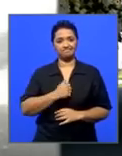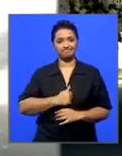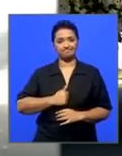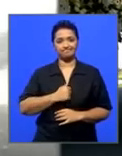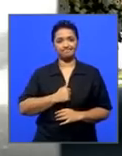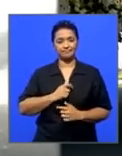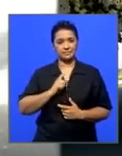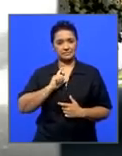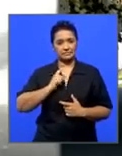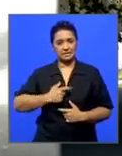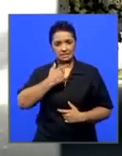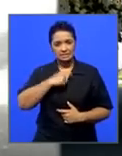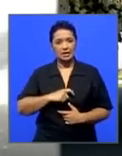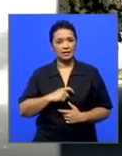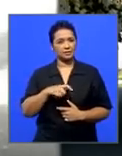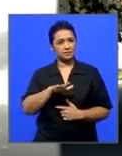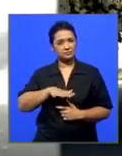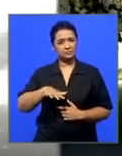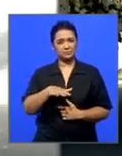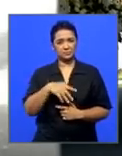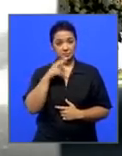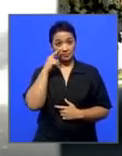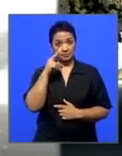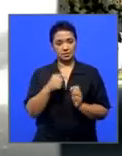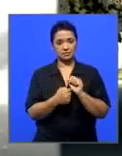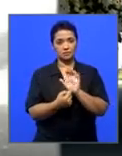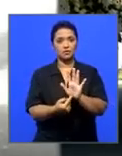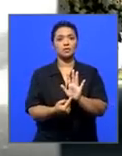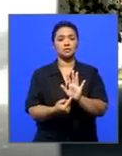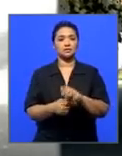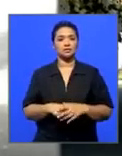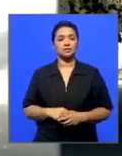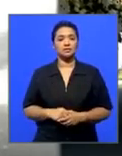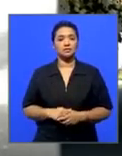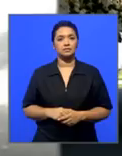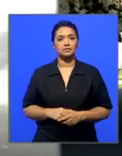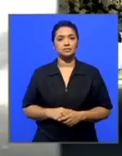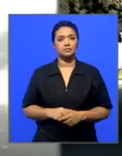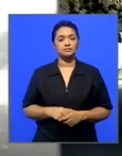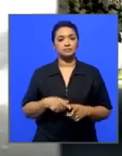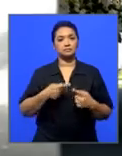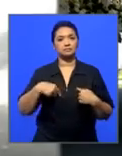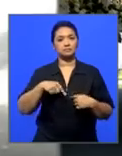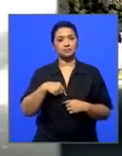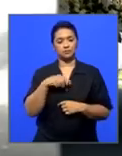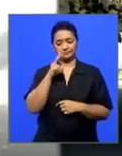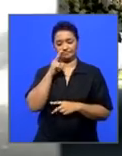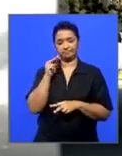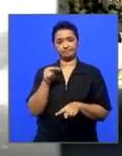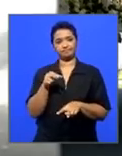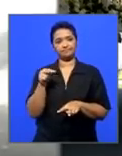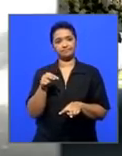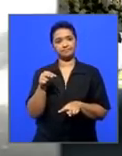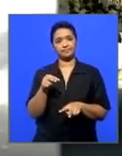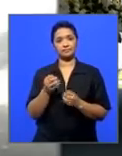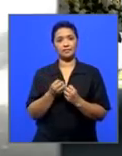very emotional moment. scenes. Yeah, very, very emotional scenes that you're seeing on your screen right now. We've been watching the visuals of